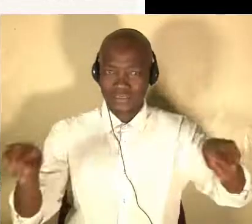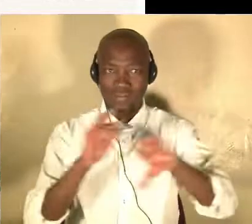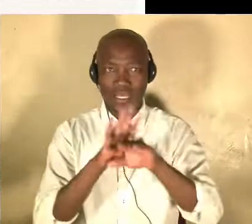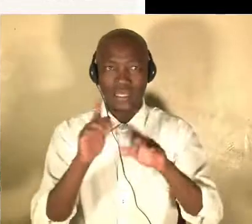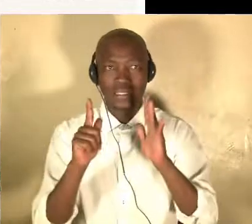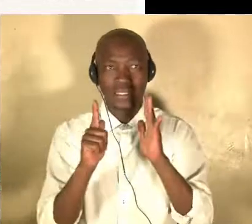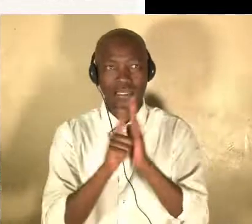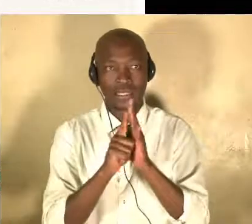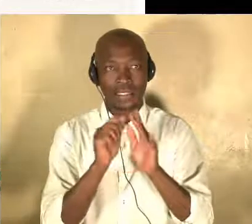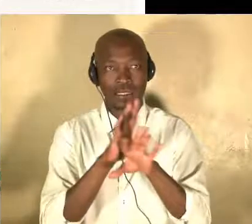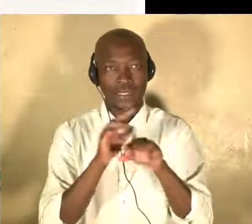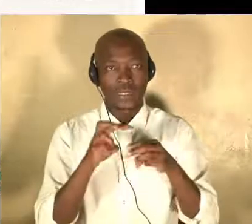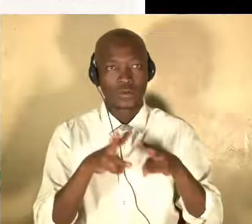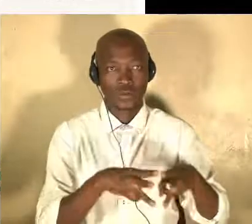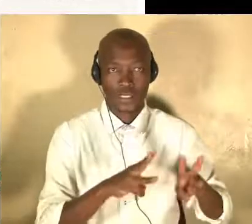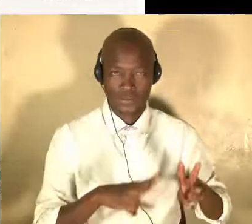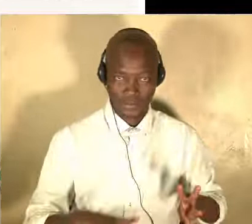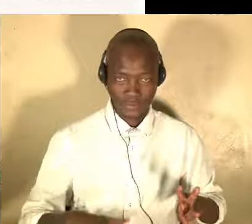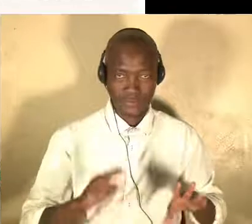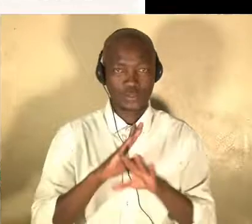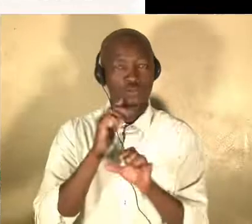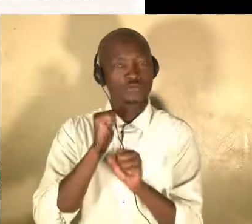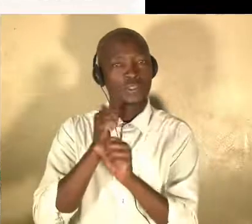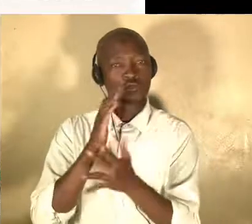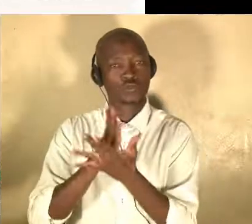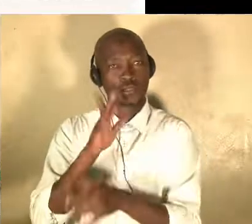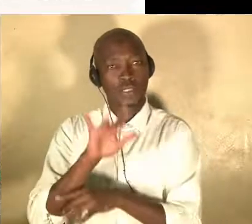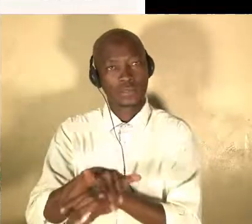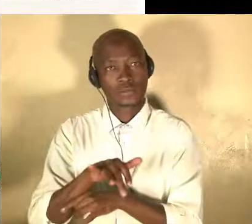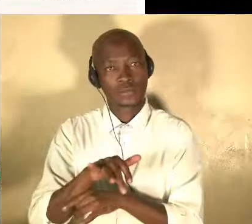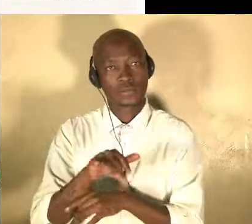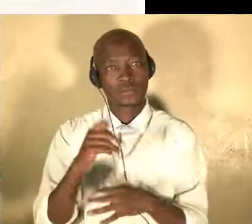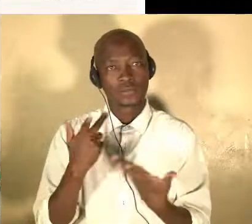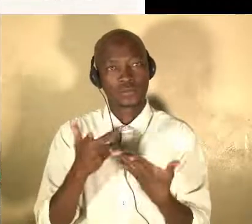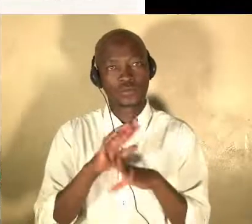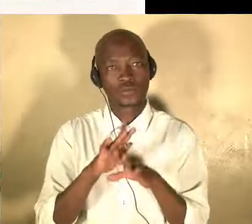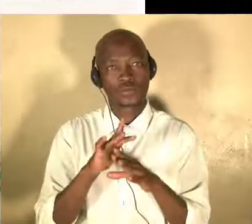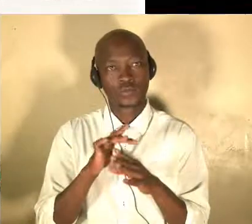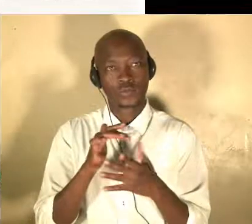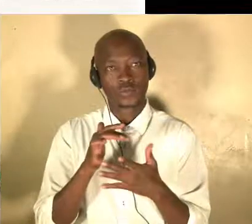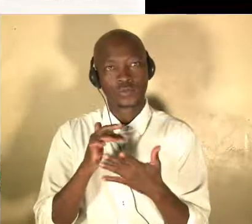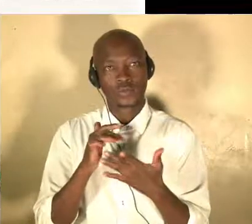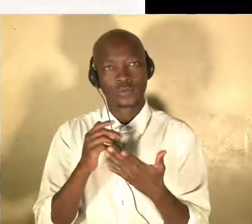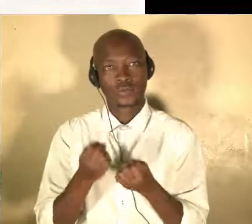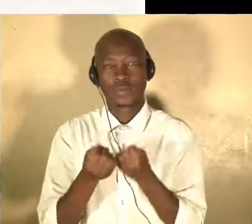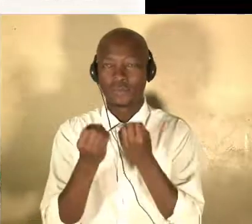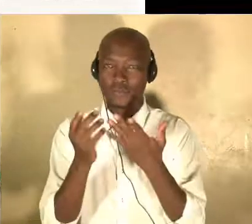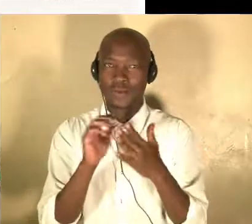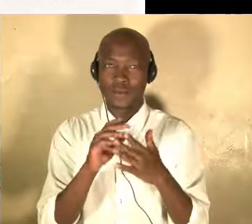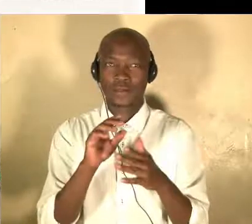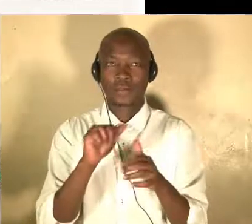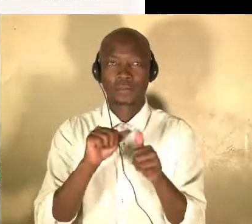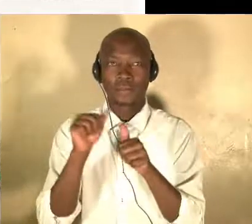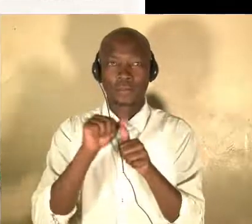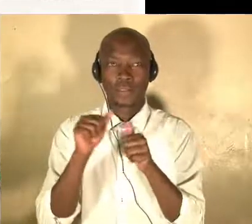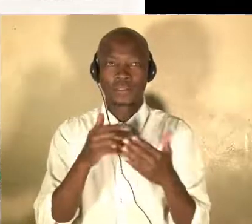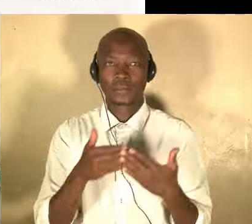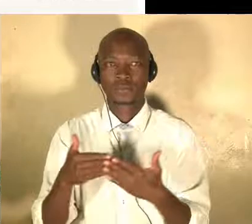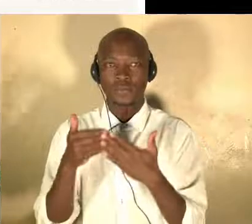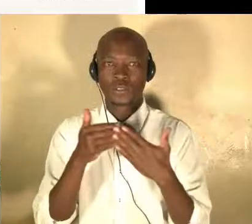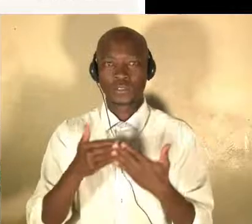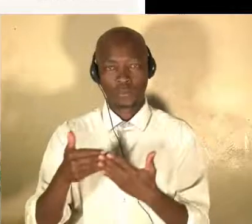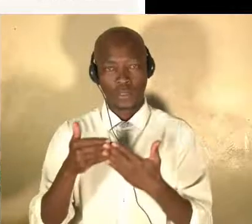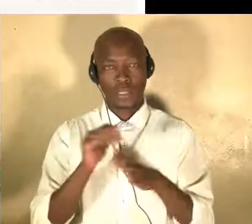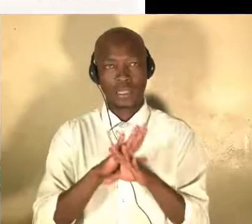legal mechanisms to ensure that we provide best possible care for children who